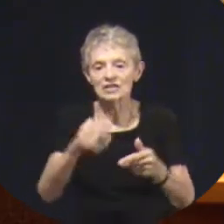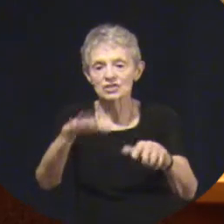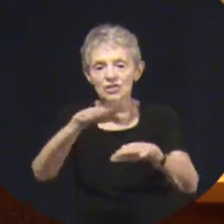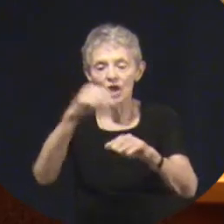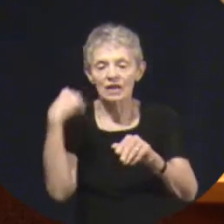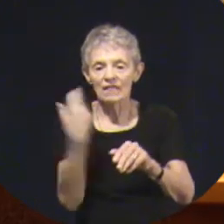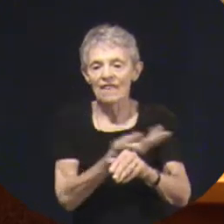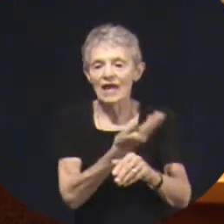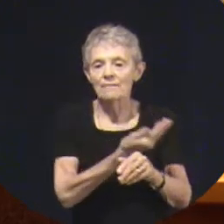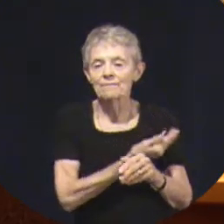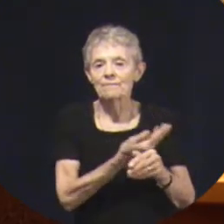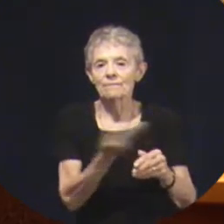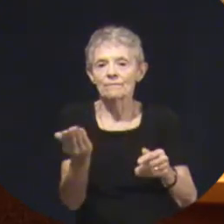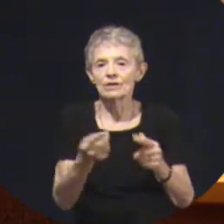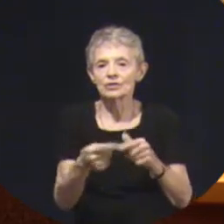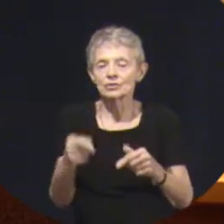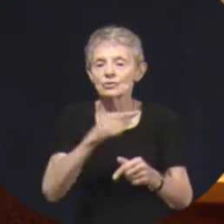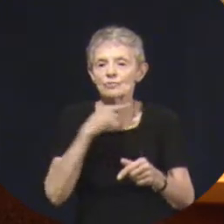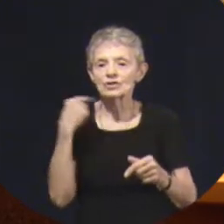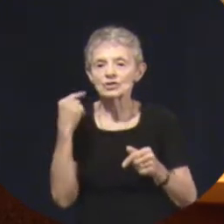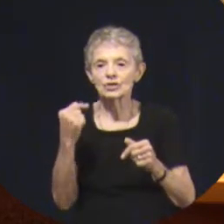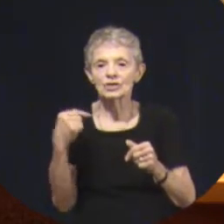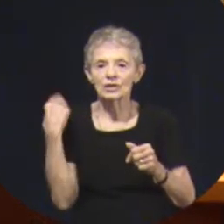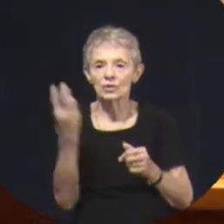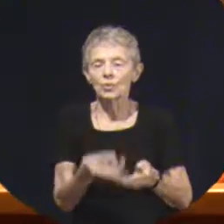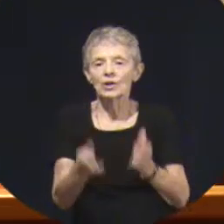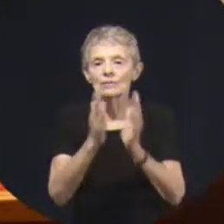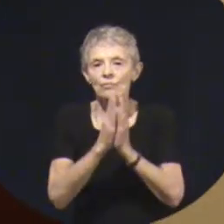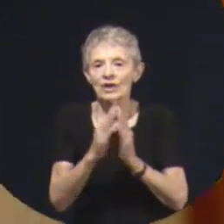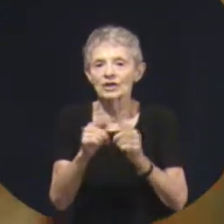We pray to the Lord. Lord, hear our prayer.